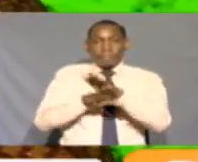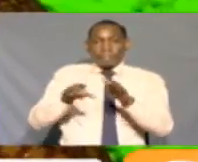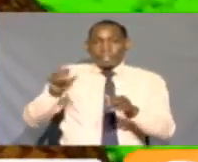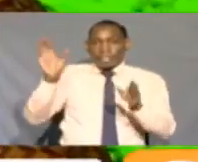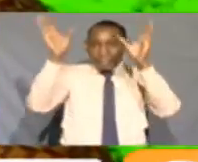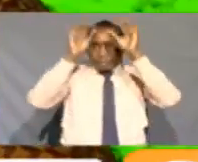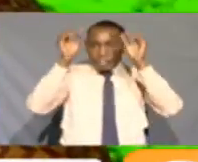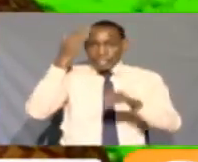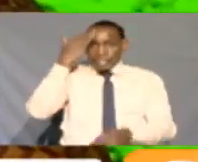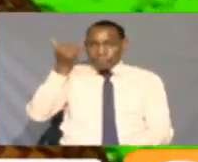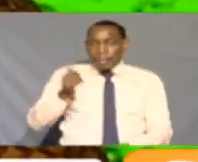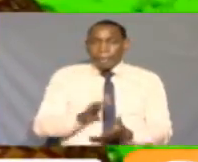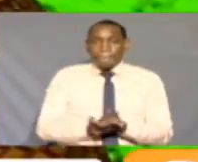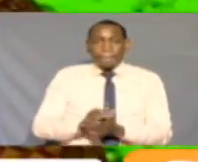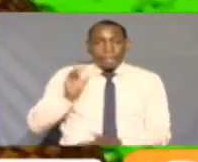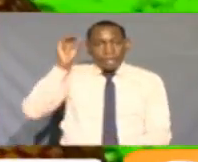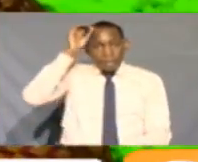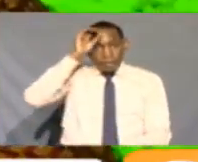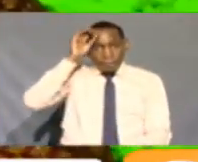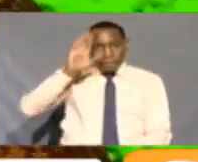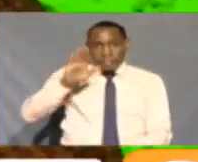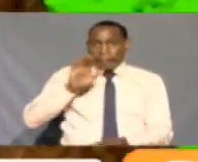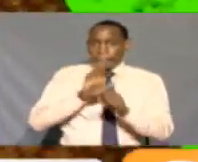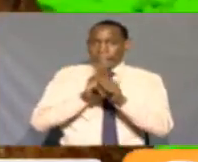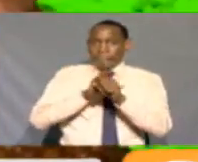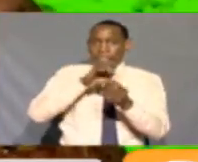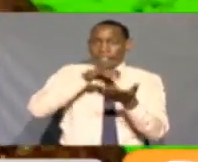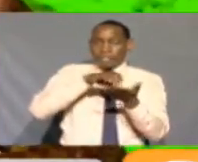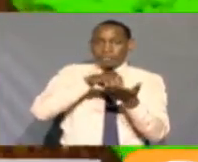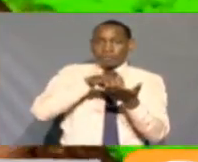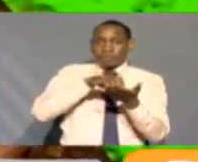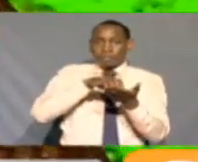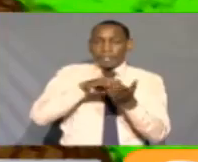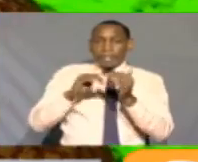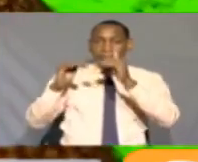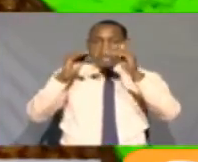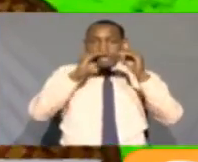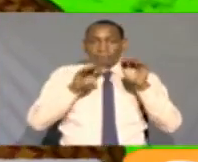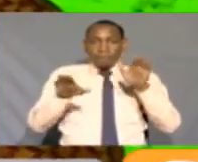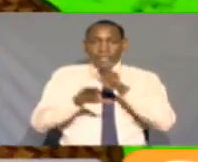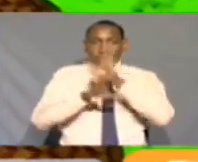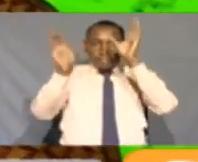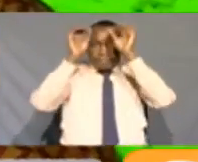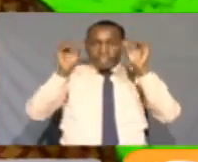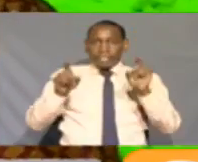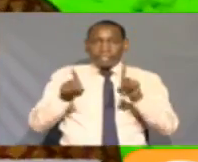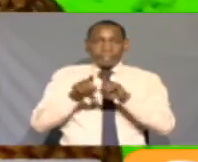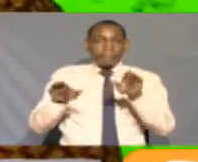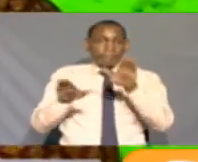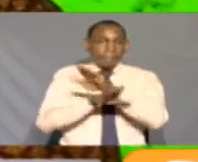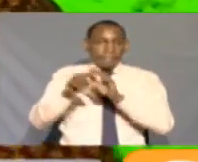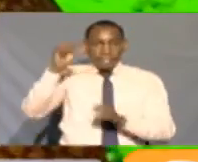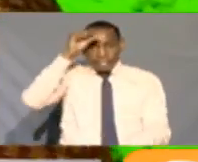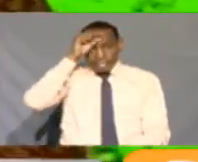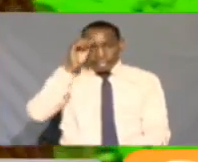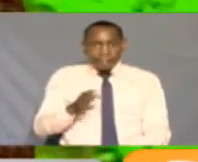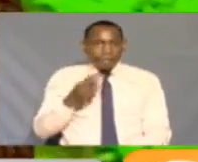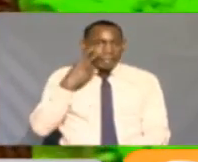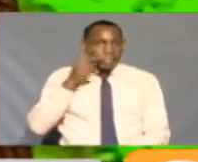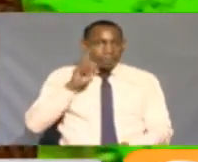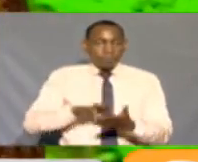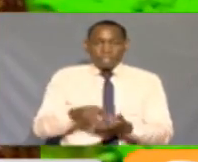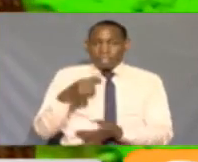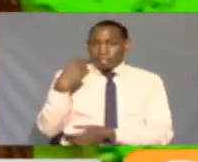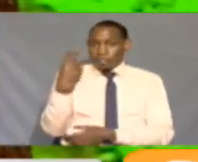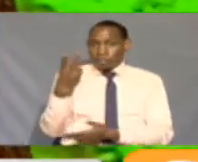because one of the problems we have had is in many cases, not just at the level of the deputy president, but the level of the deputy governors, we are finding that those